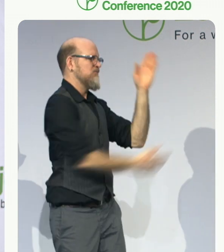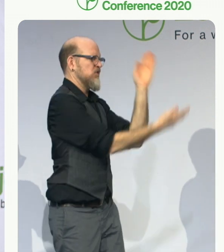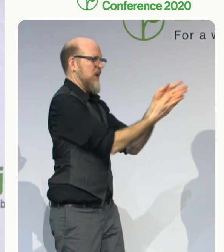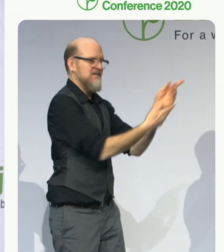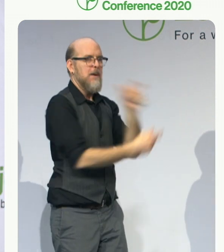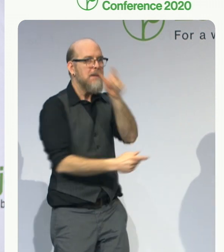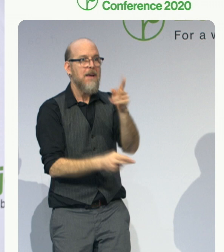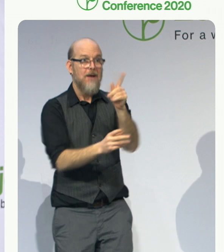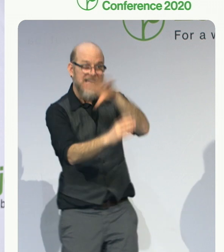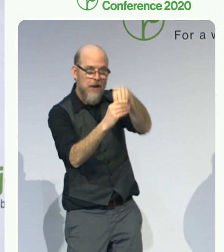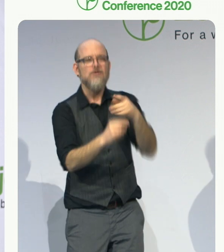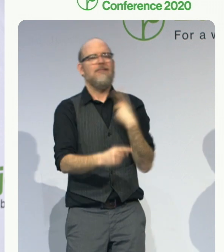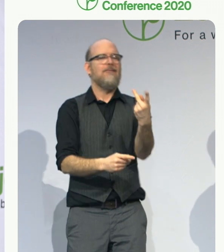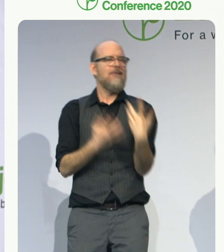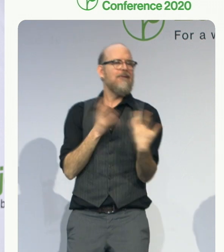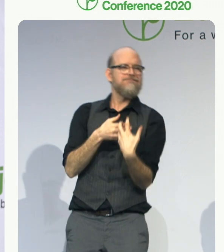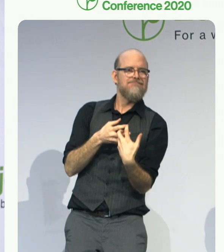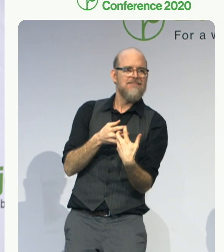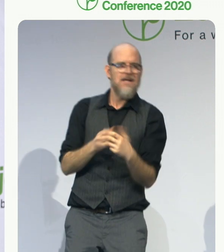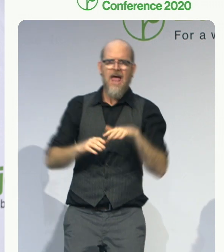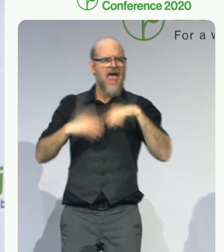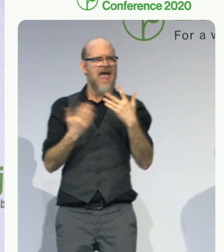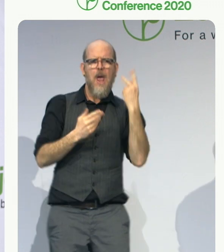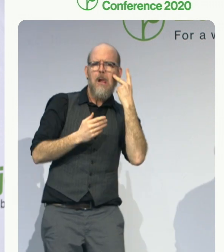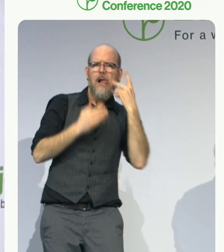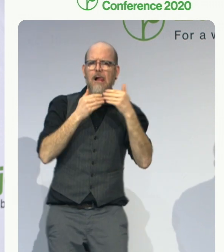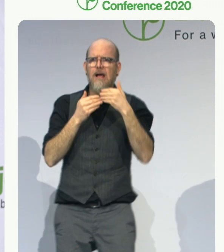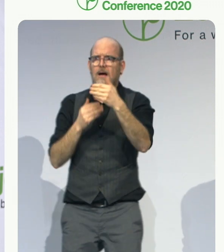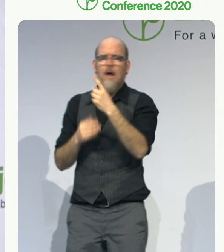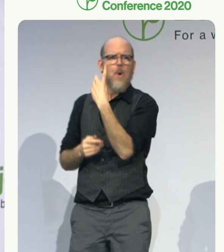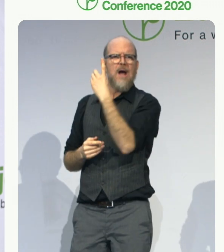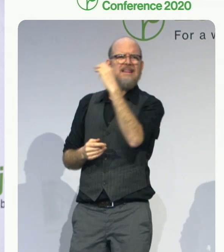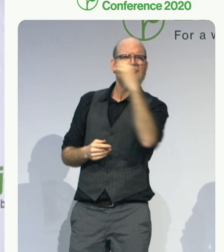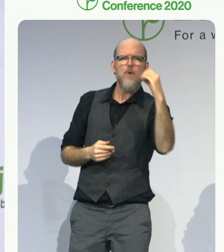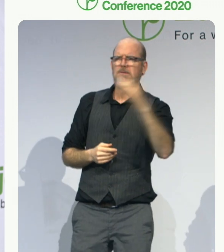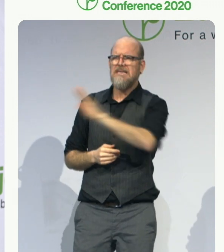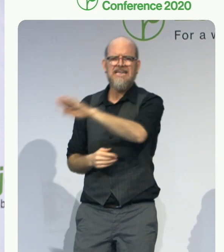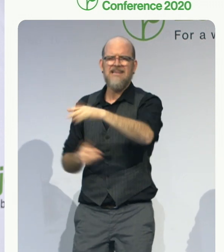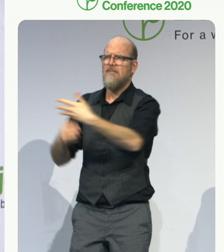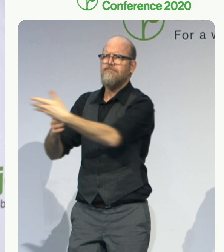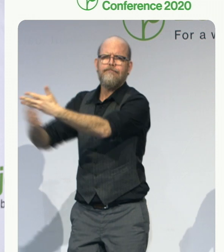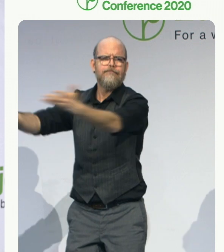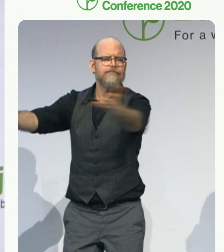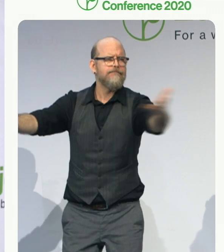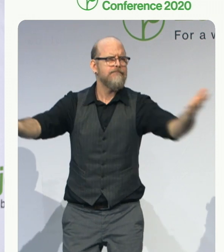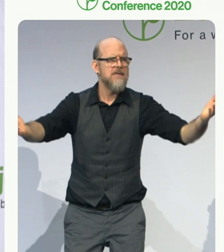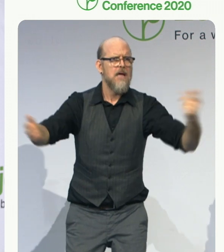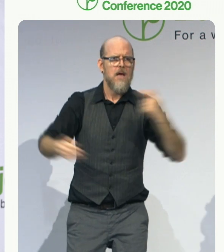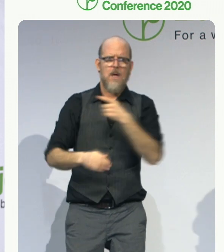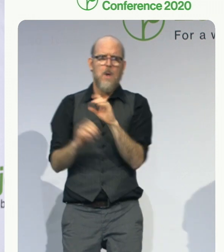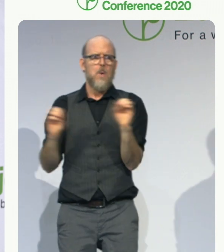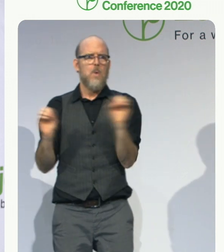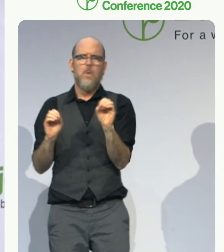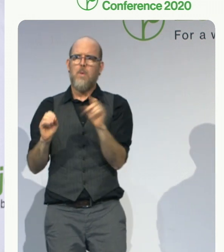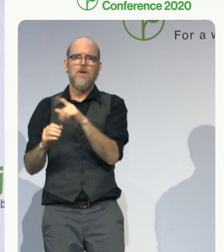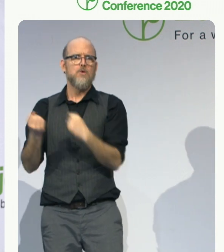But what about the thousands and thousands of children out there who were not given the same support that I had been